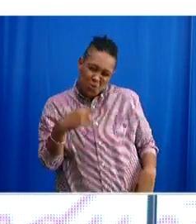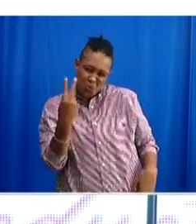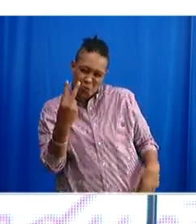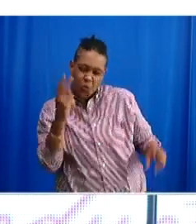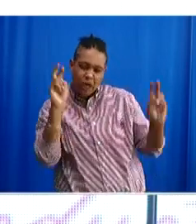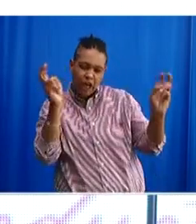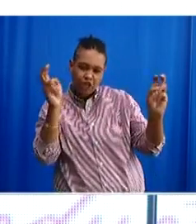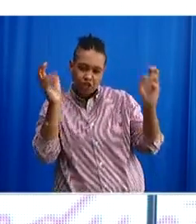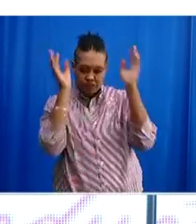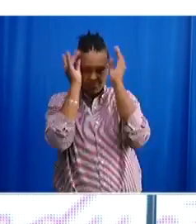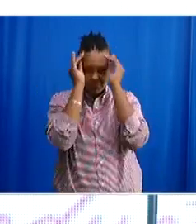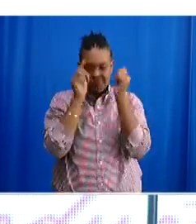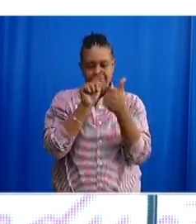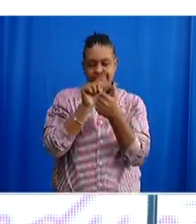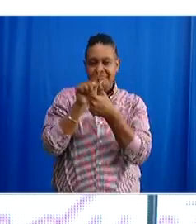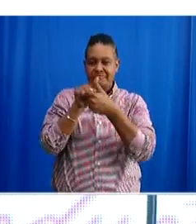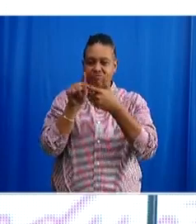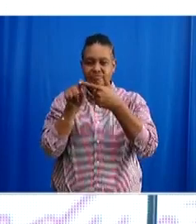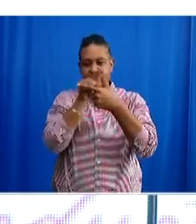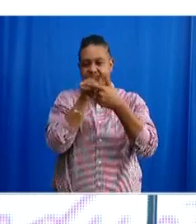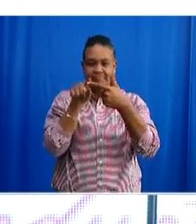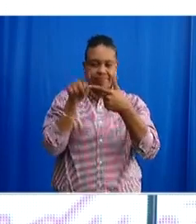issues to consider.